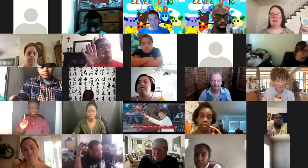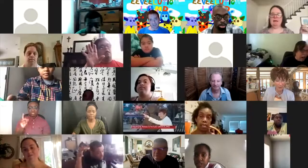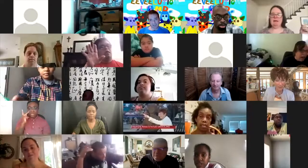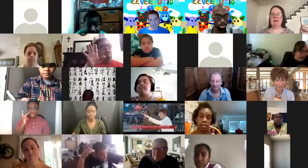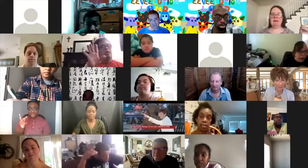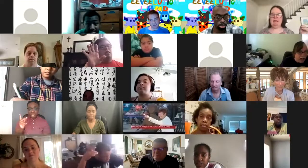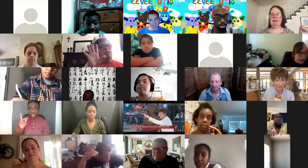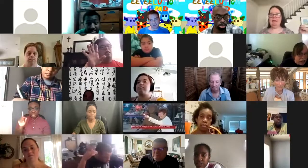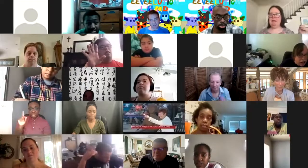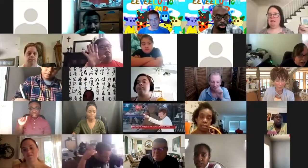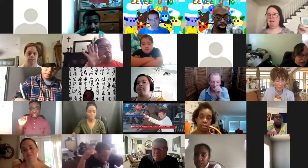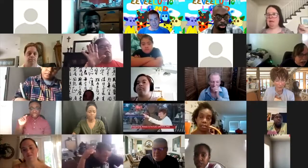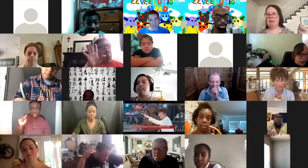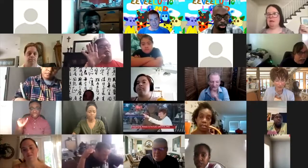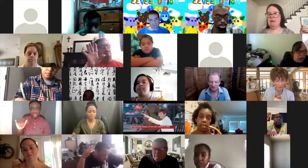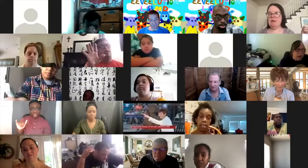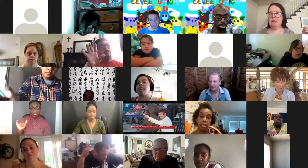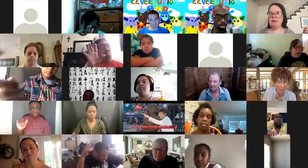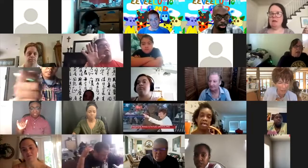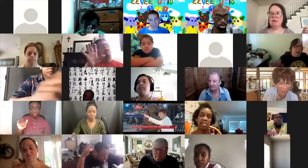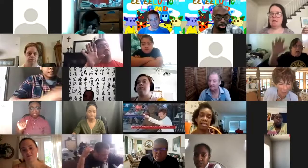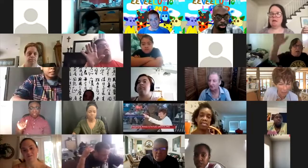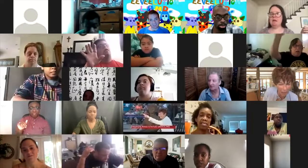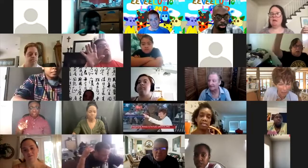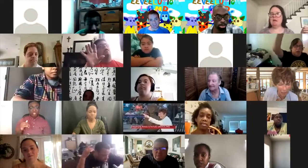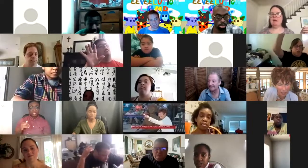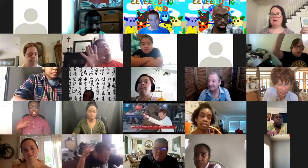In the kind of rosy shirt. Rosy shirt. That's oh, there's Danny.